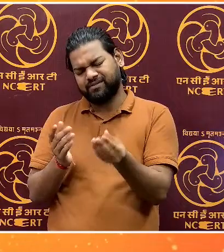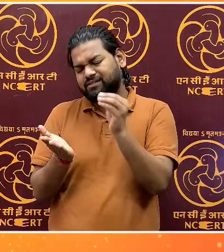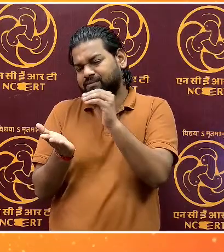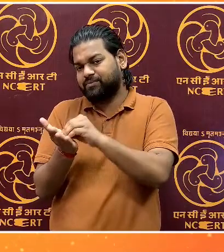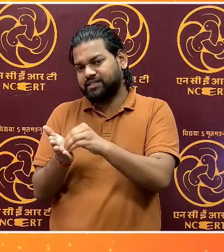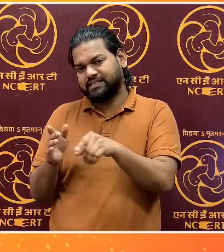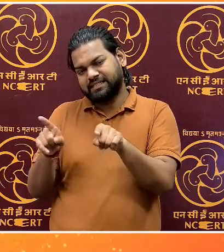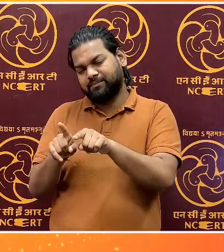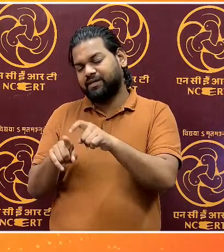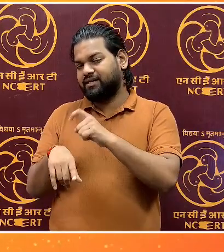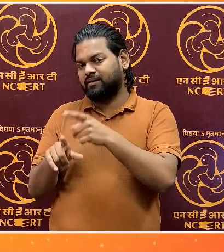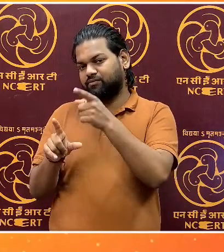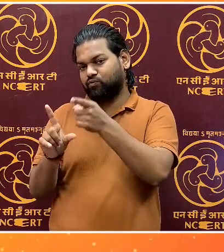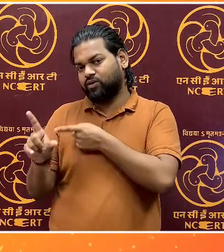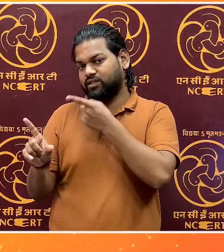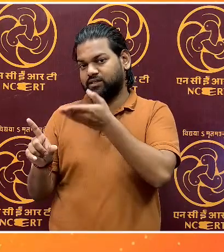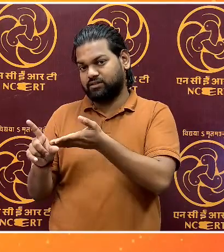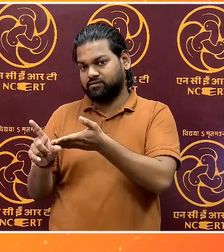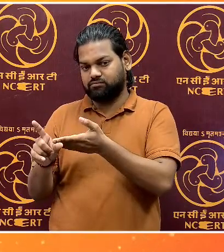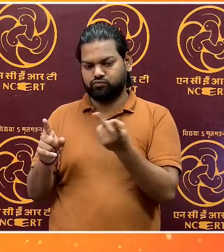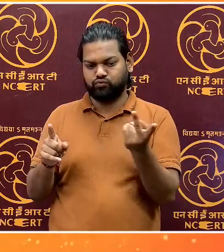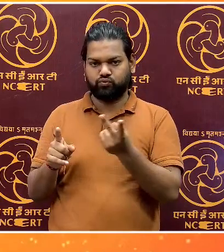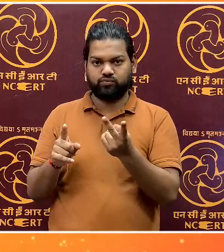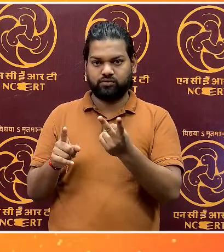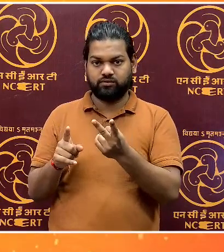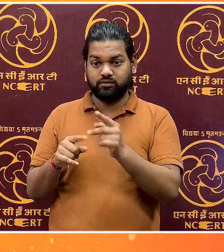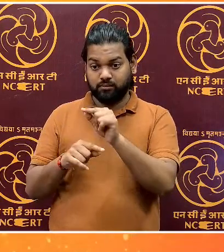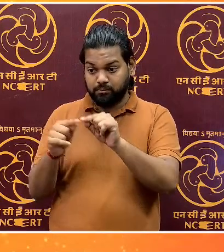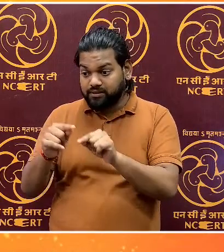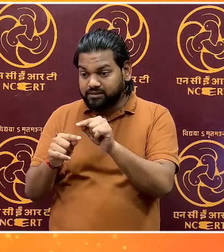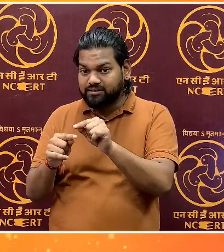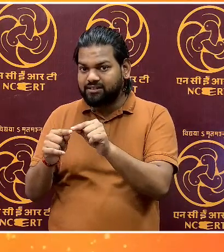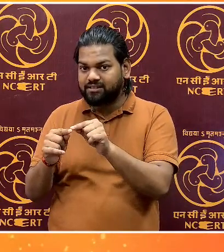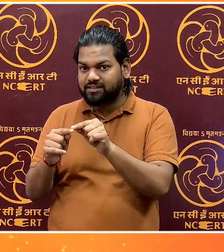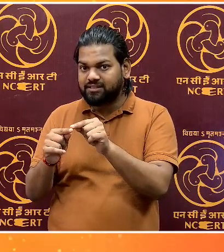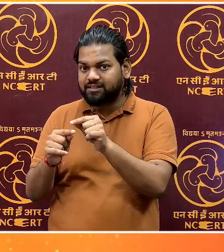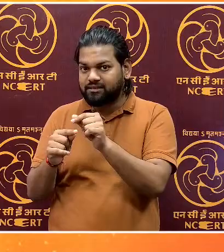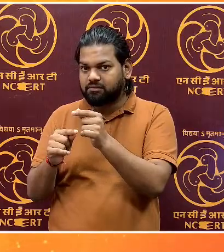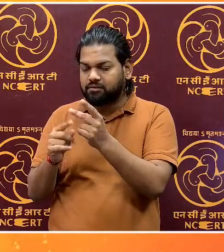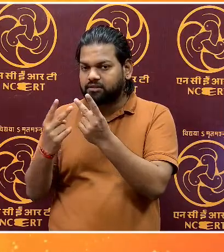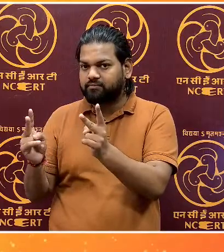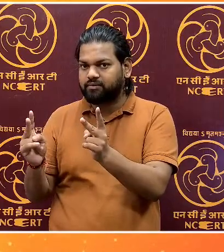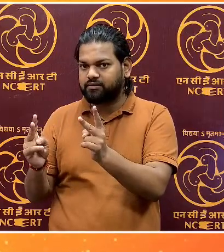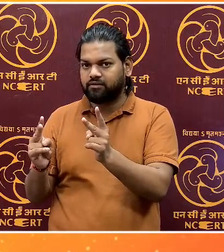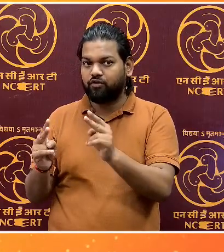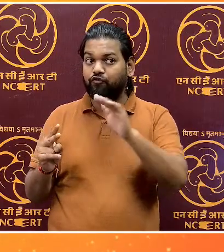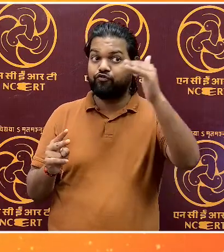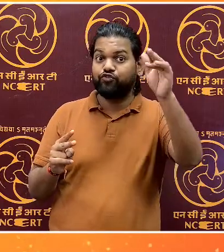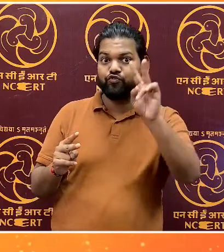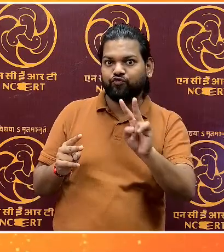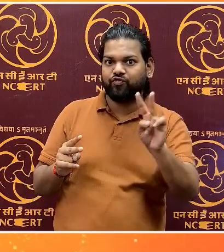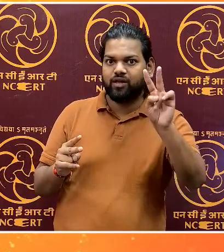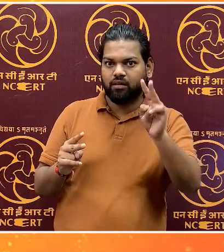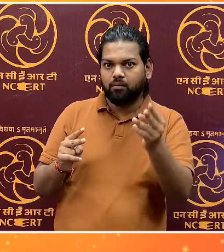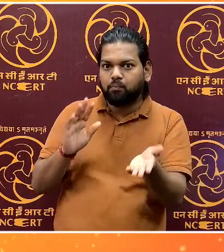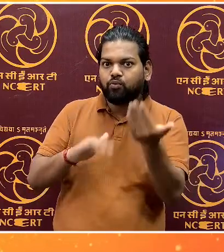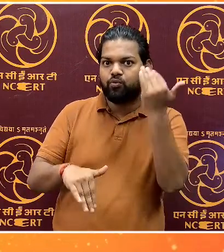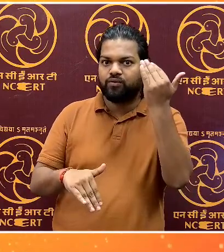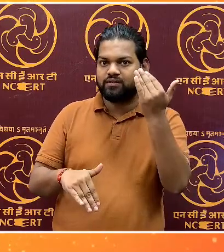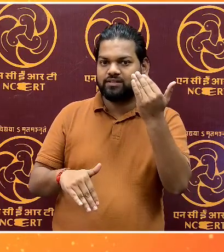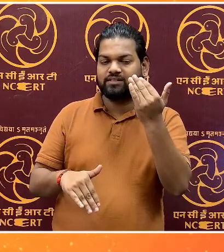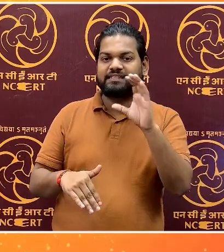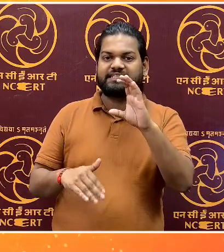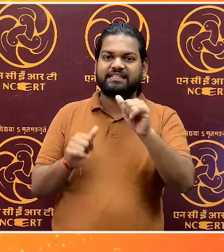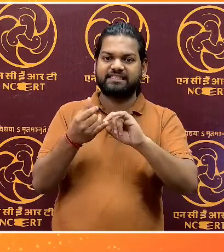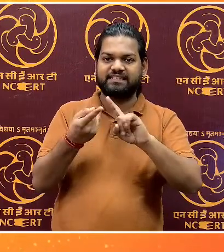same time period, that is 1 year. The difference is the interest rate. So obviously you will say the future value will be higher in the case 2